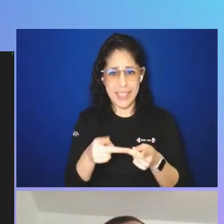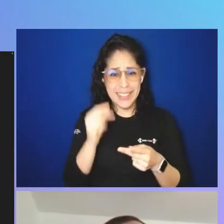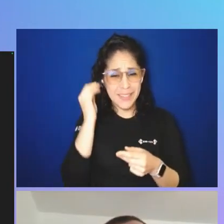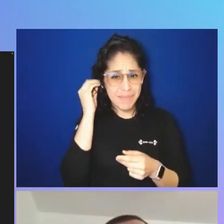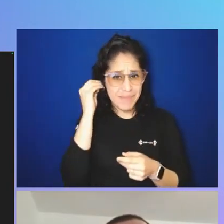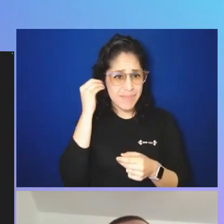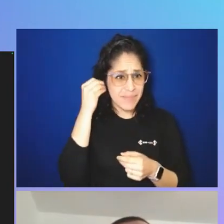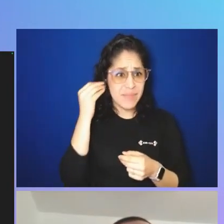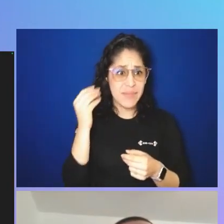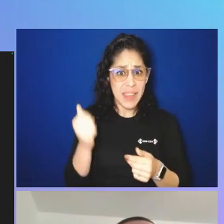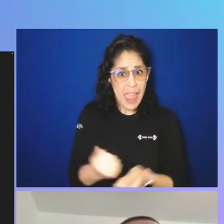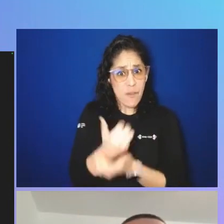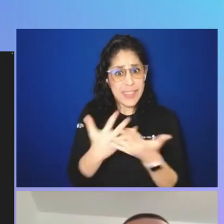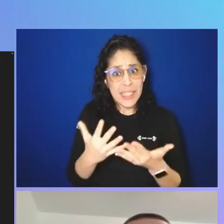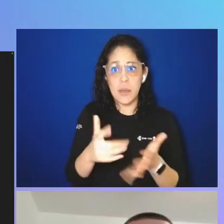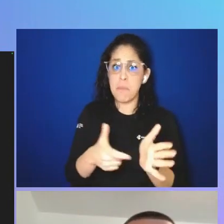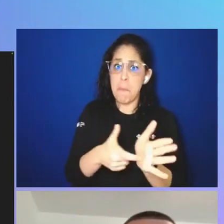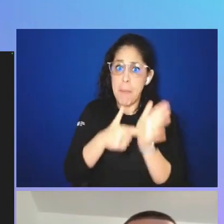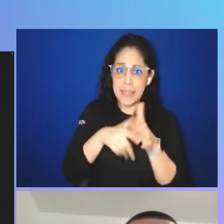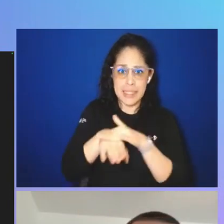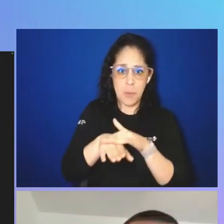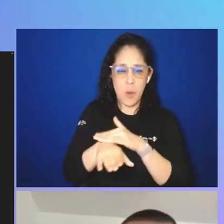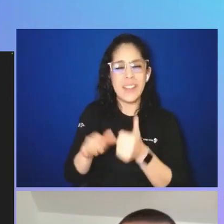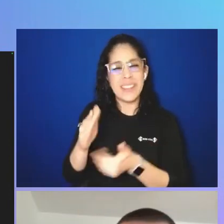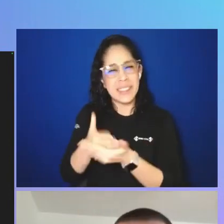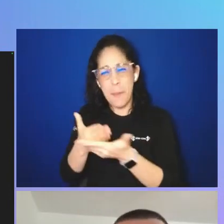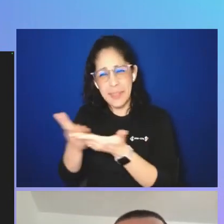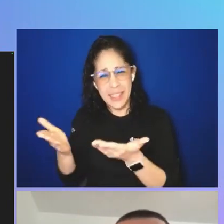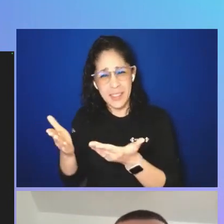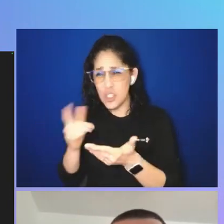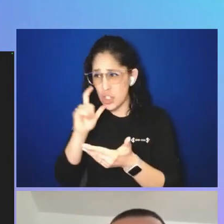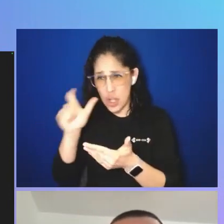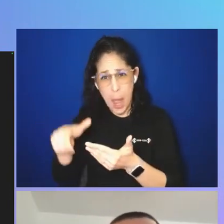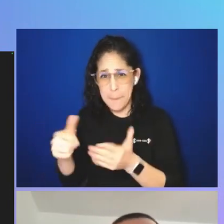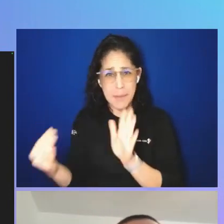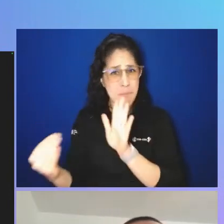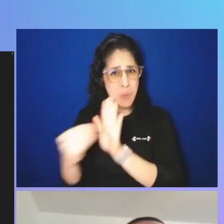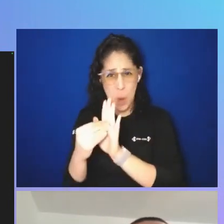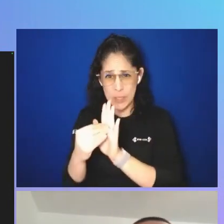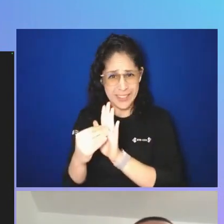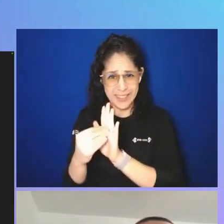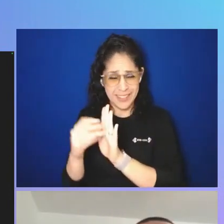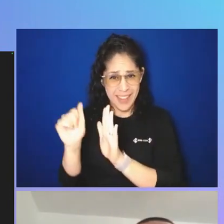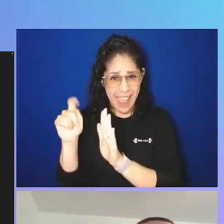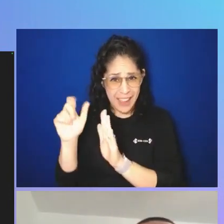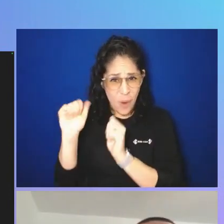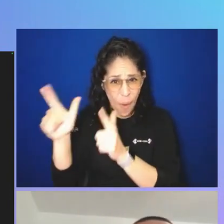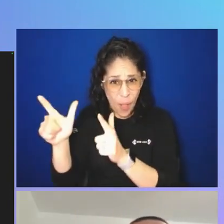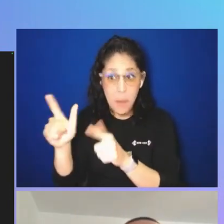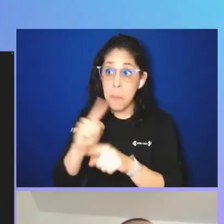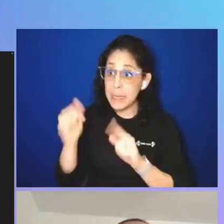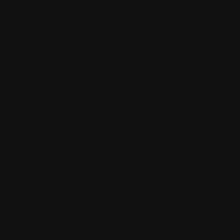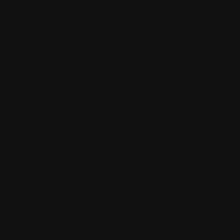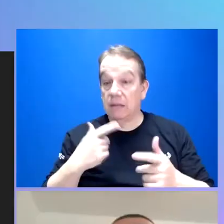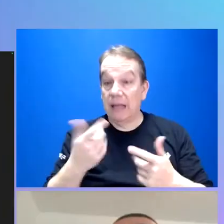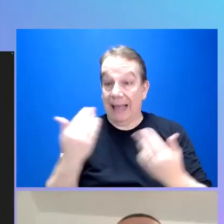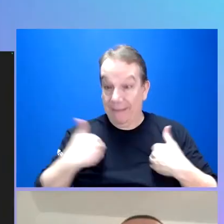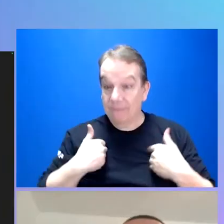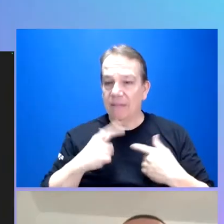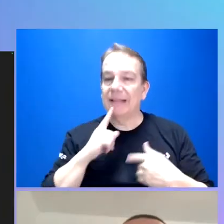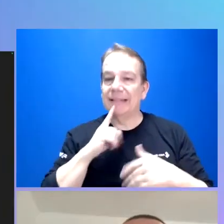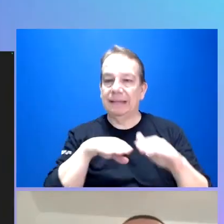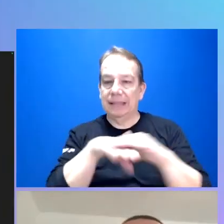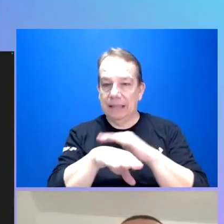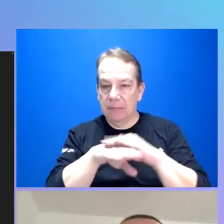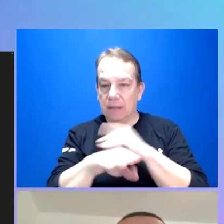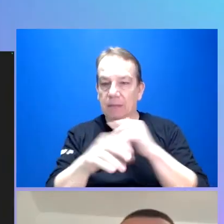accessible. Some things shouldn't exist at all. Of course, anything that exists should be accessible. This tab thing almost